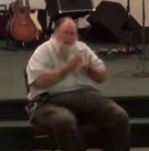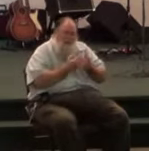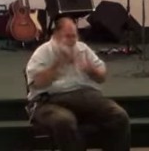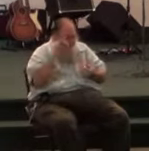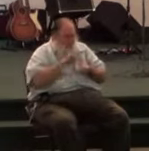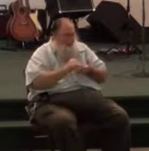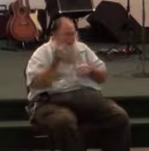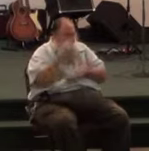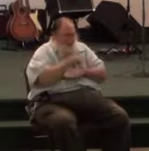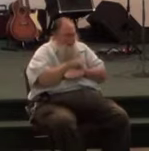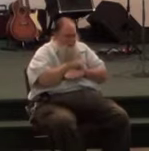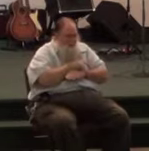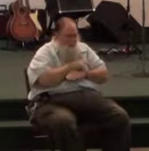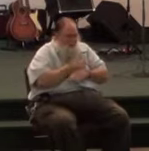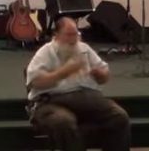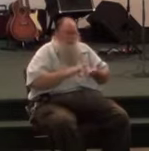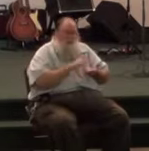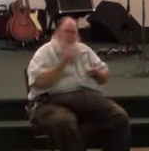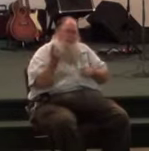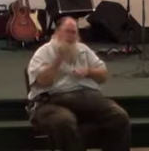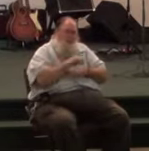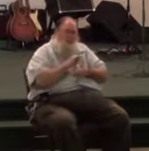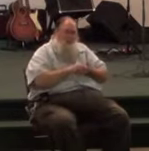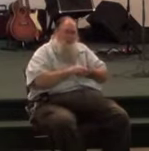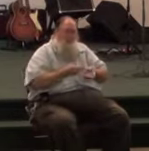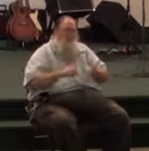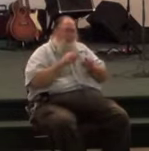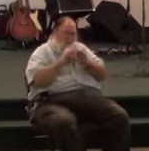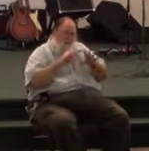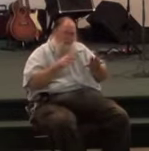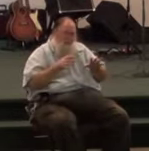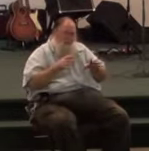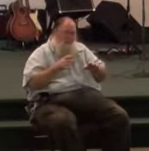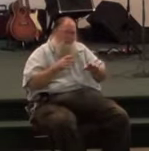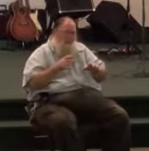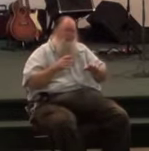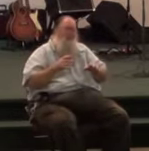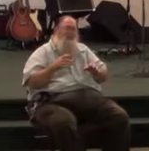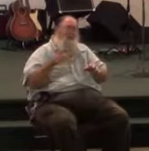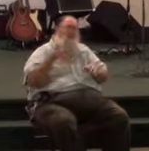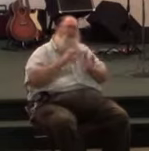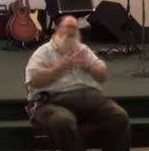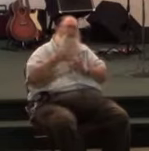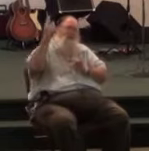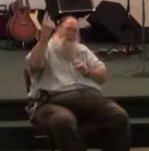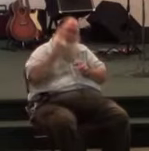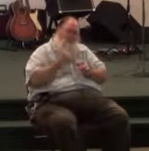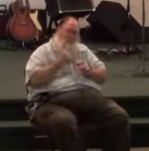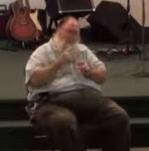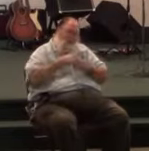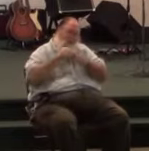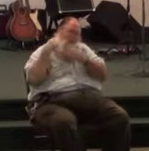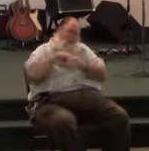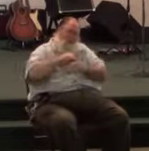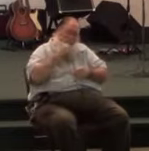it'll be when the trumpet sounds and Jesus returns to take us home.